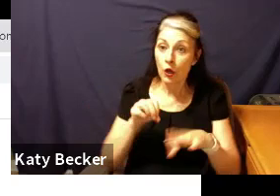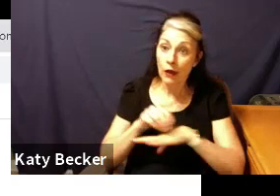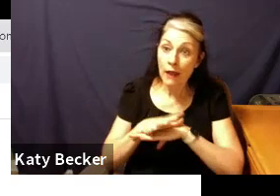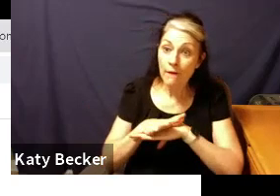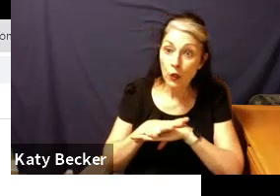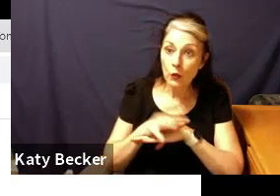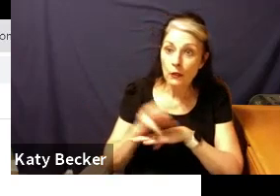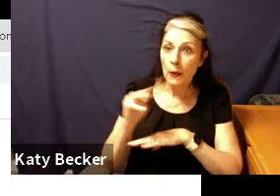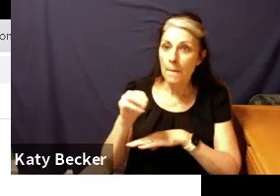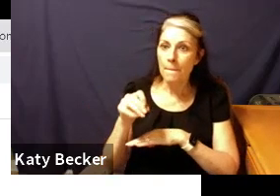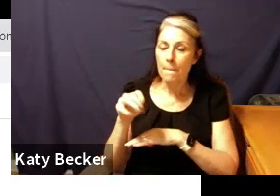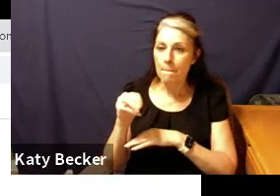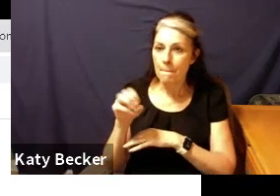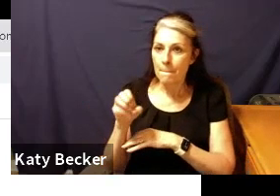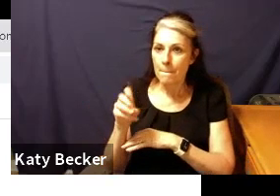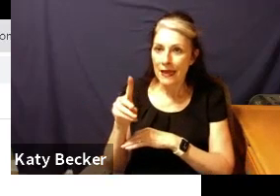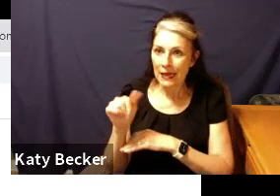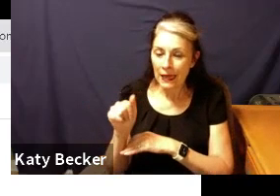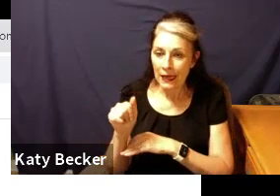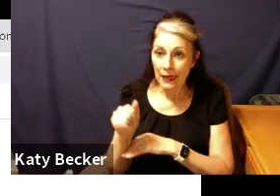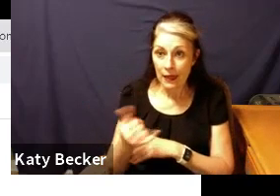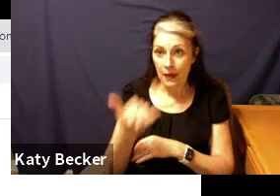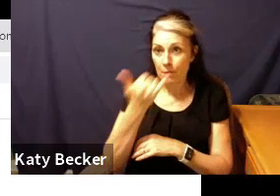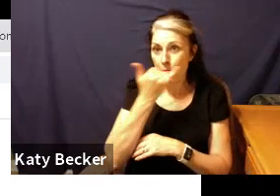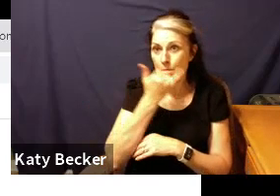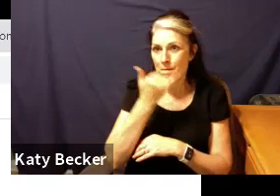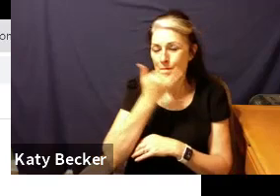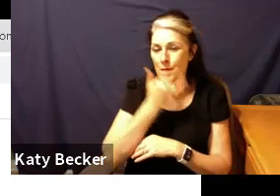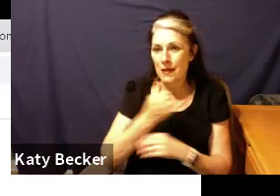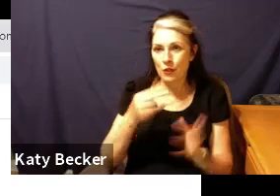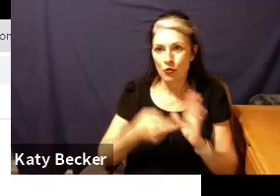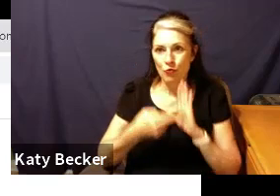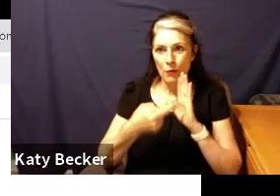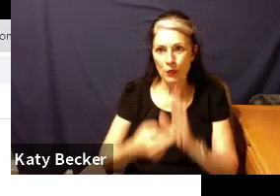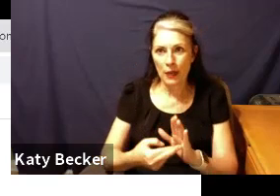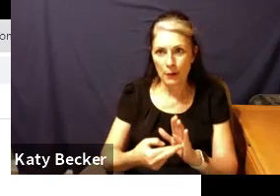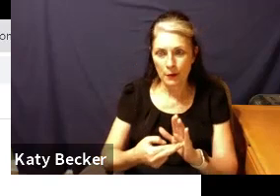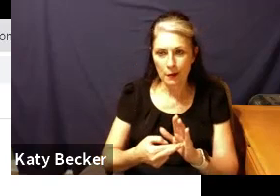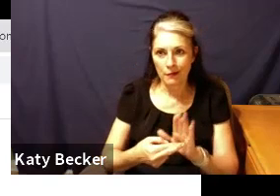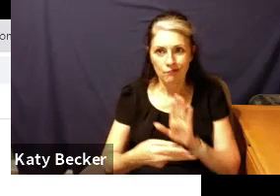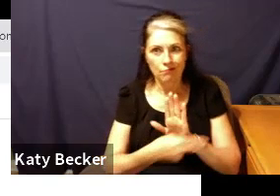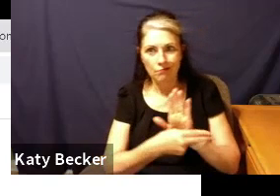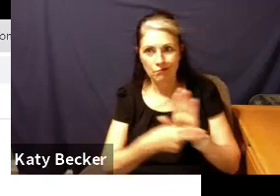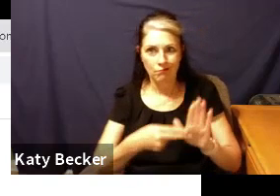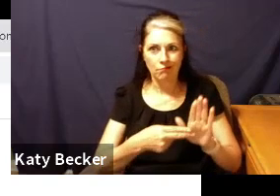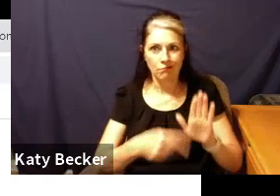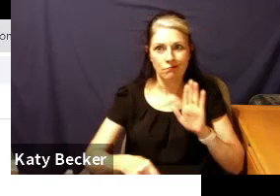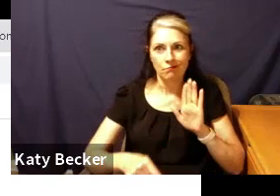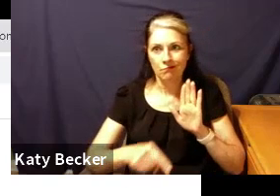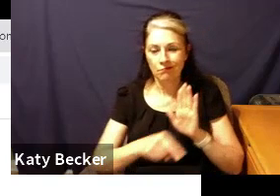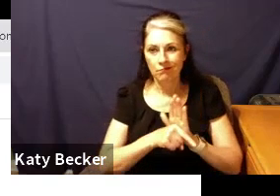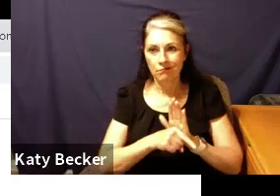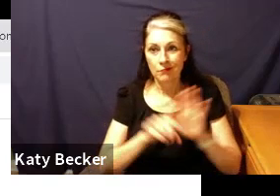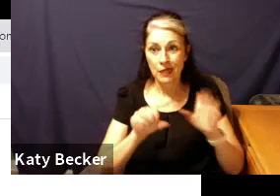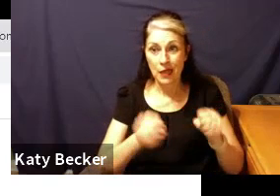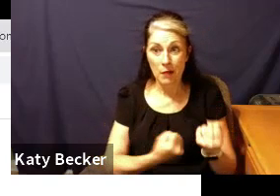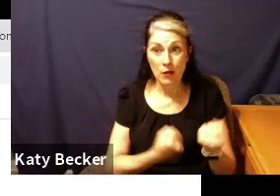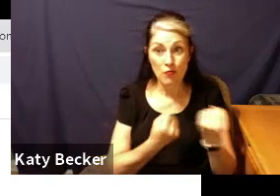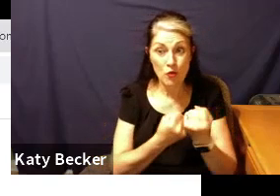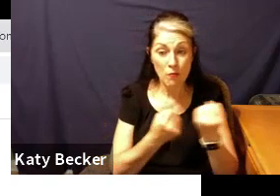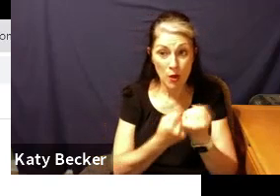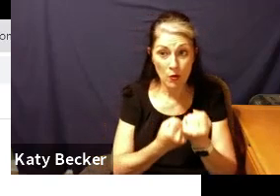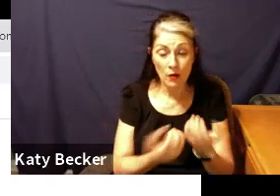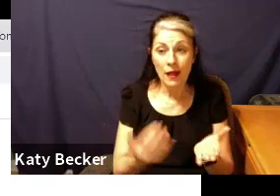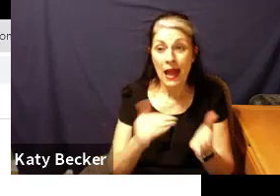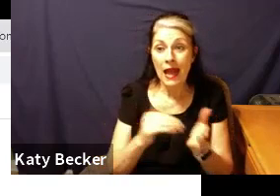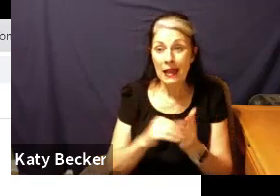media, and that misrepresentations and stereotypes are sometimes promoted. So again, it's getting